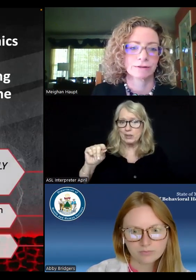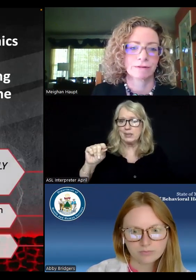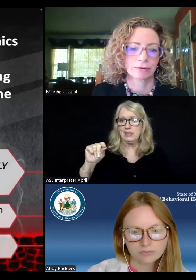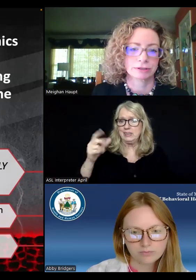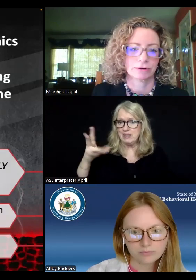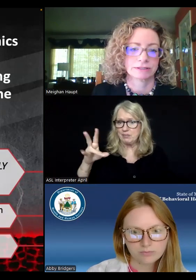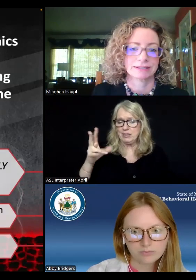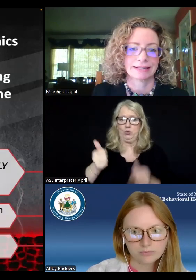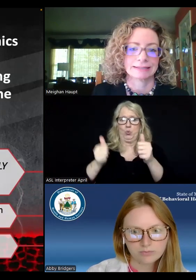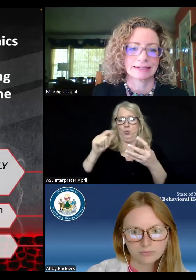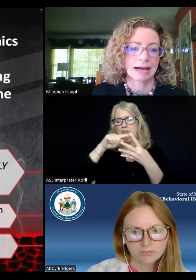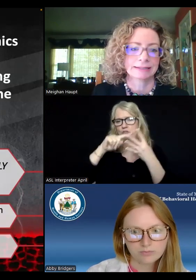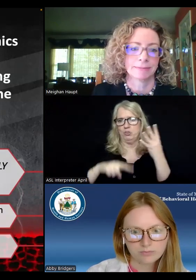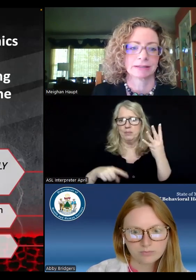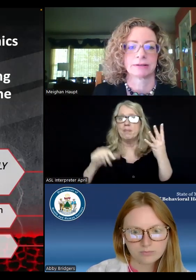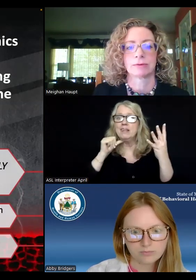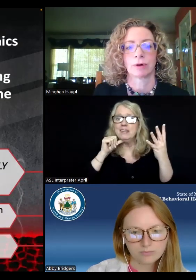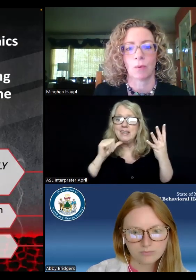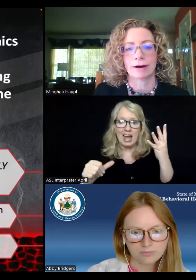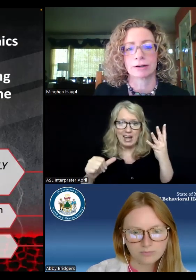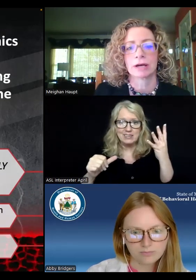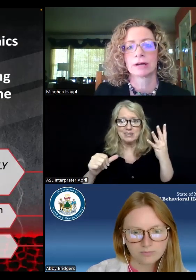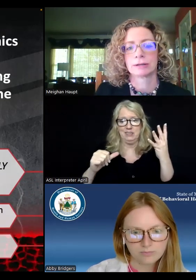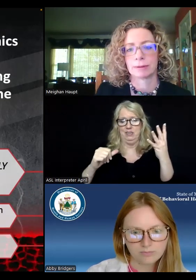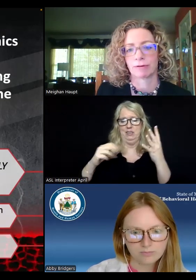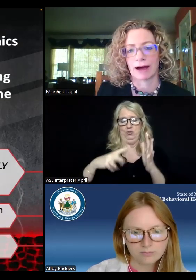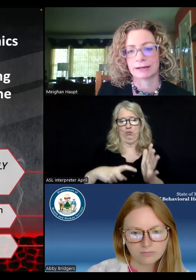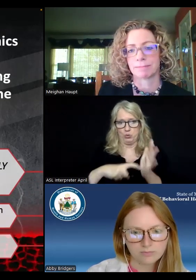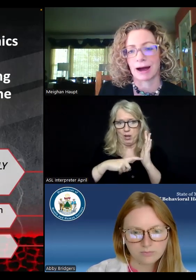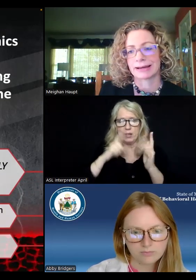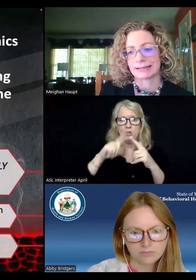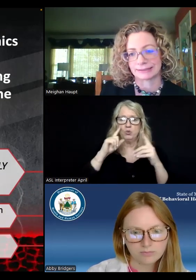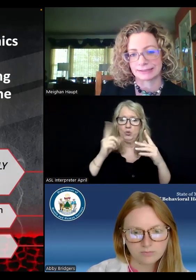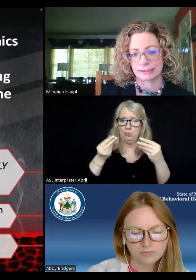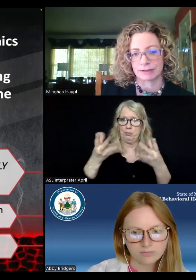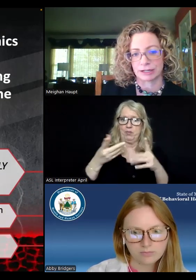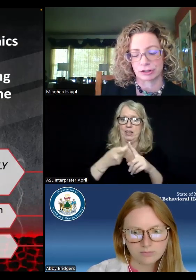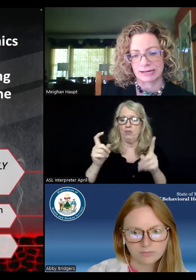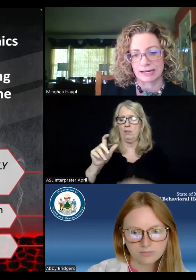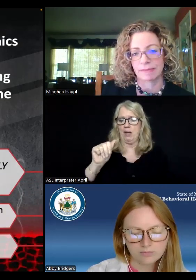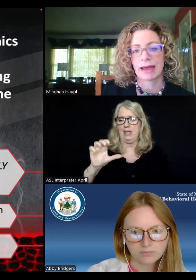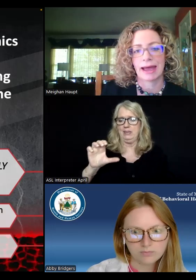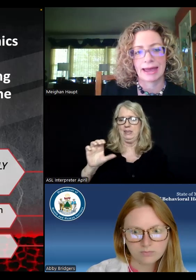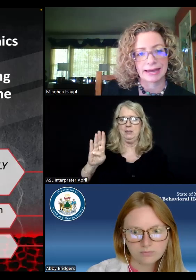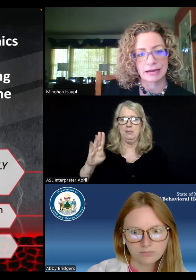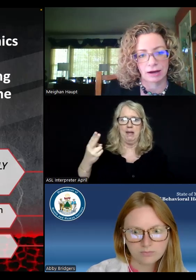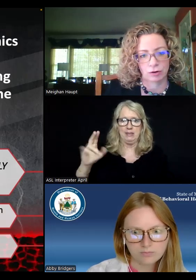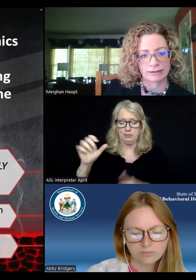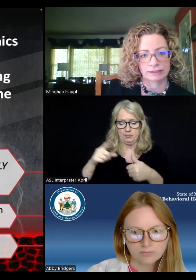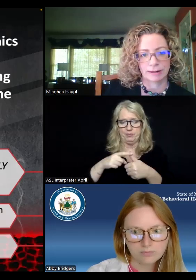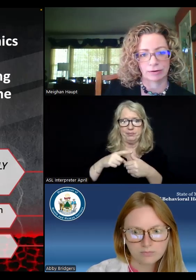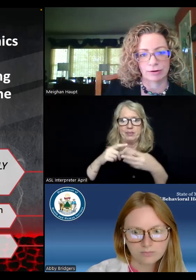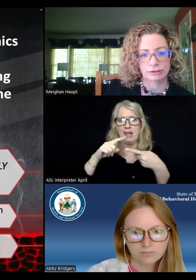Which of the following services is not typically required to be provided by a CCBHC?